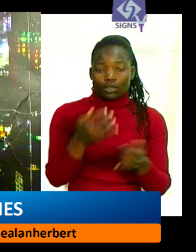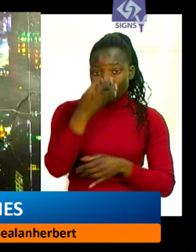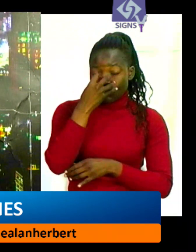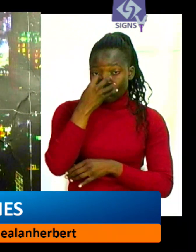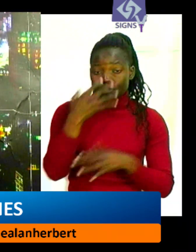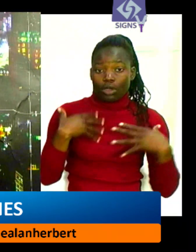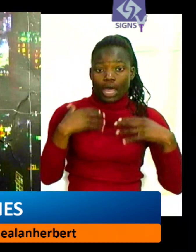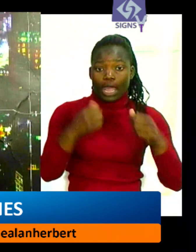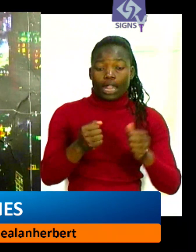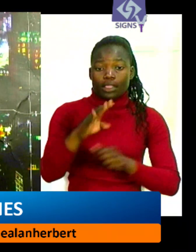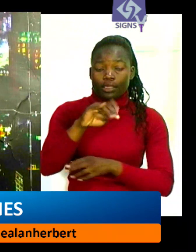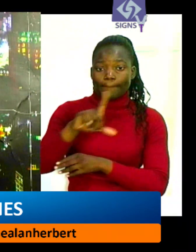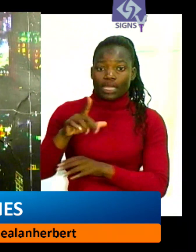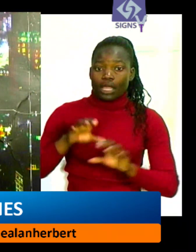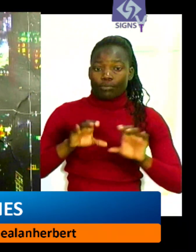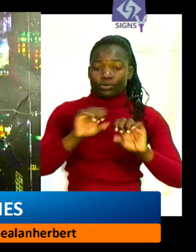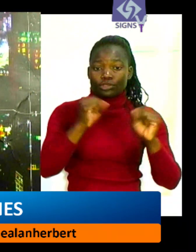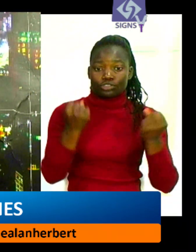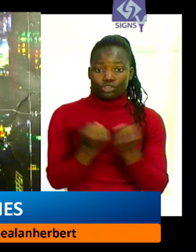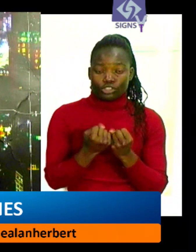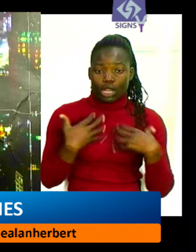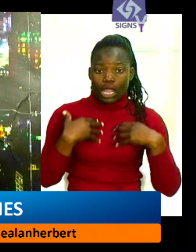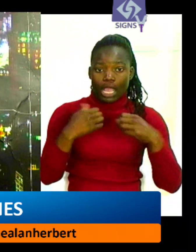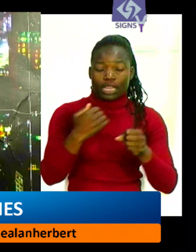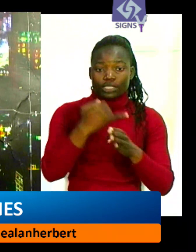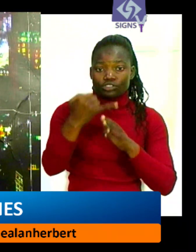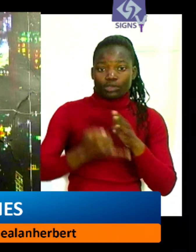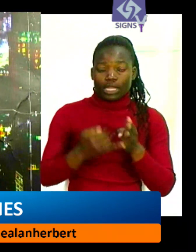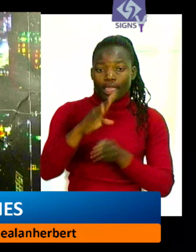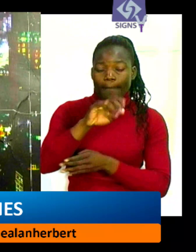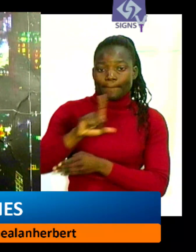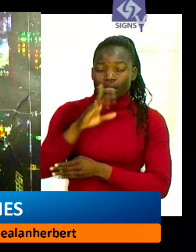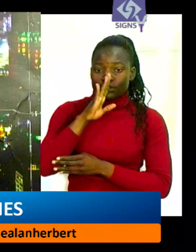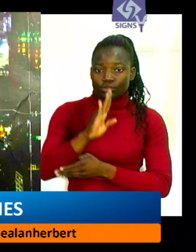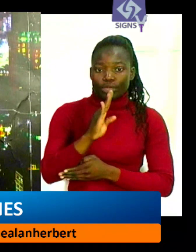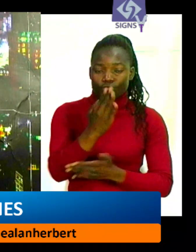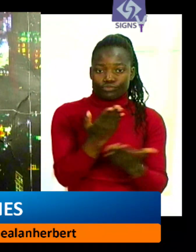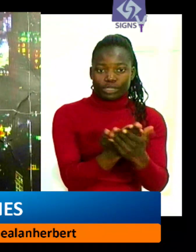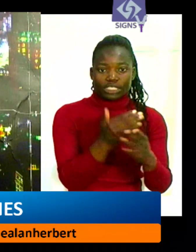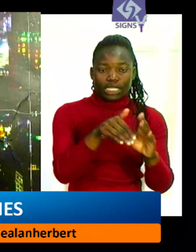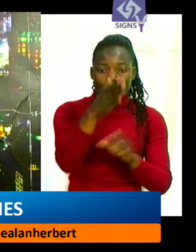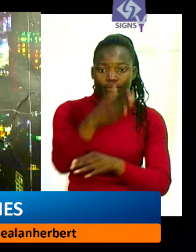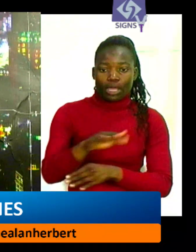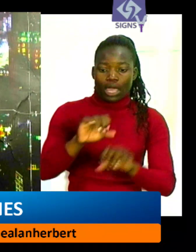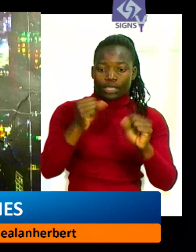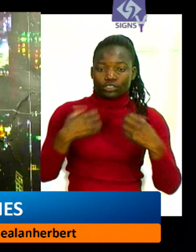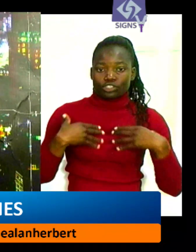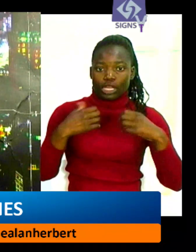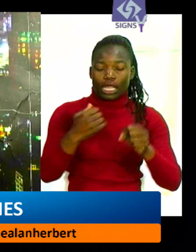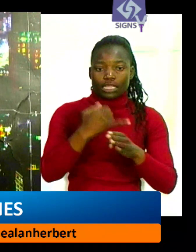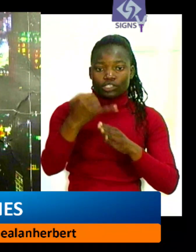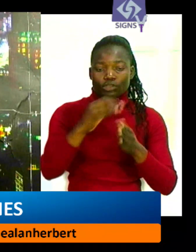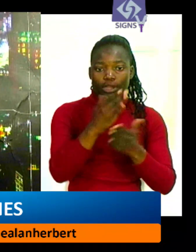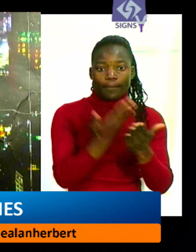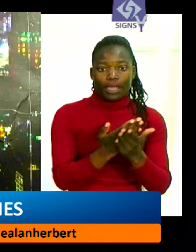From that now to Ruto Health Bill push Social Health Insurance Bill to be tabled in